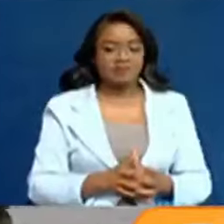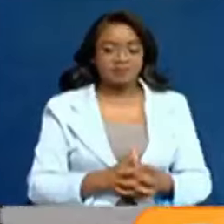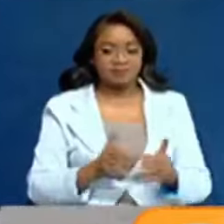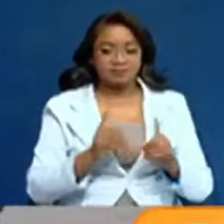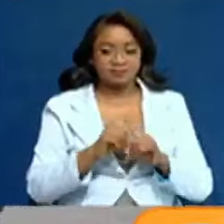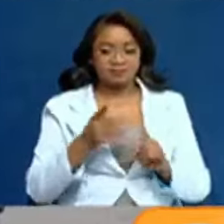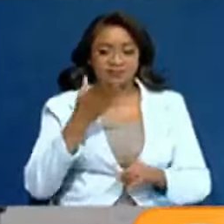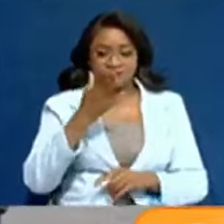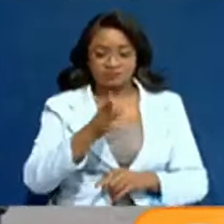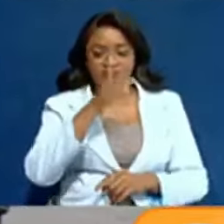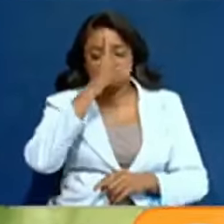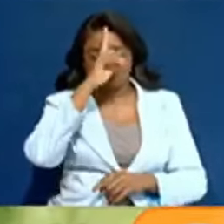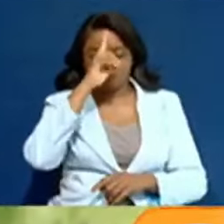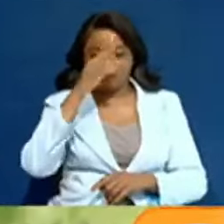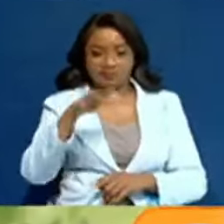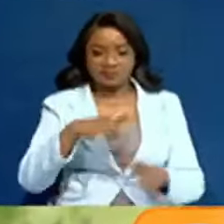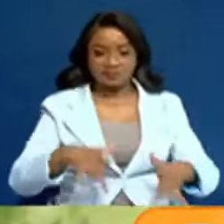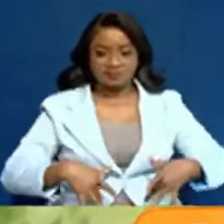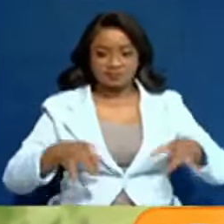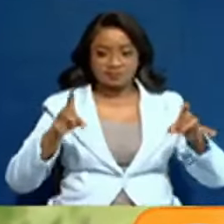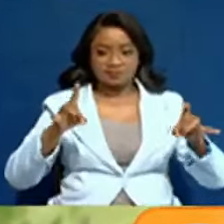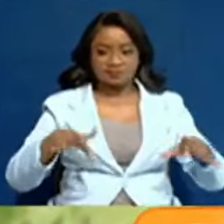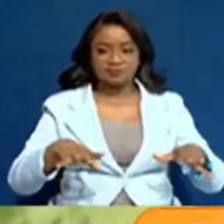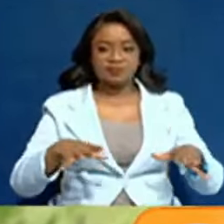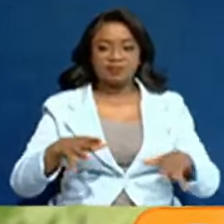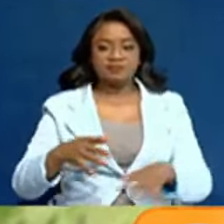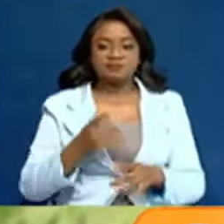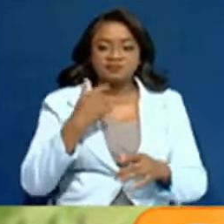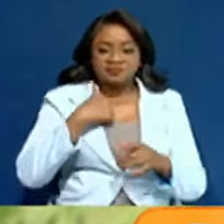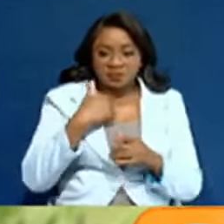in Kitengela Centre. Mimi nilikuwa nimejaribu